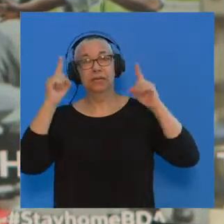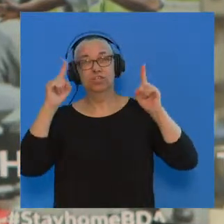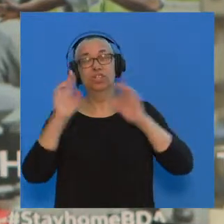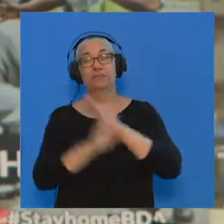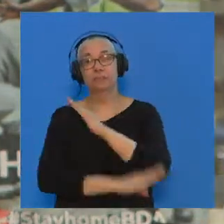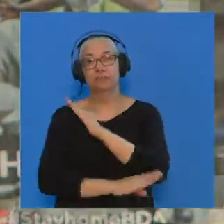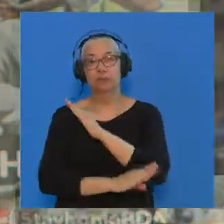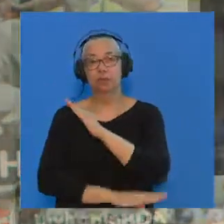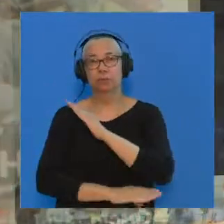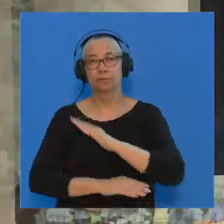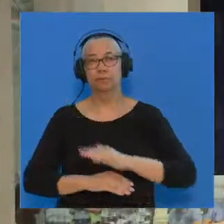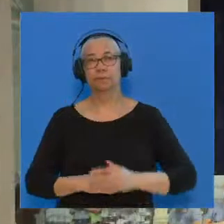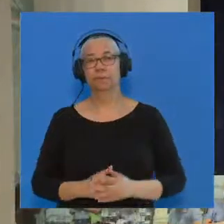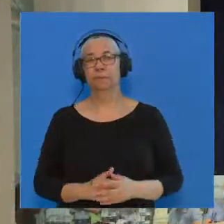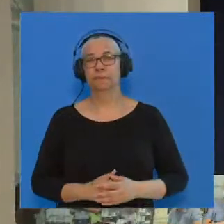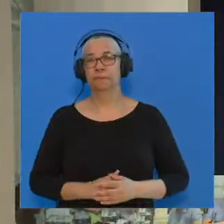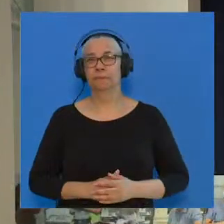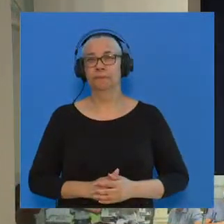thank you.